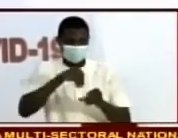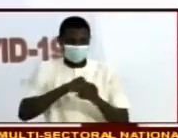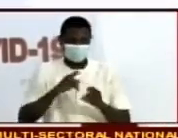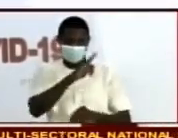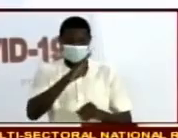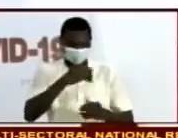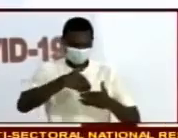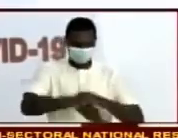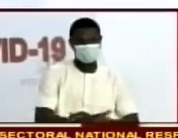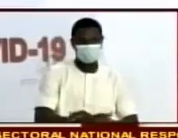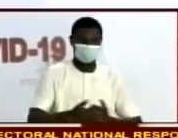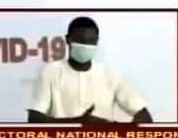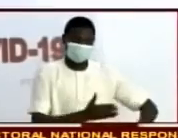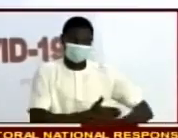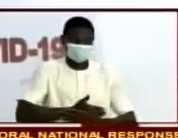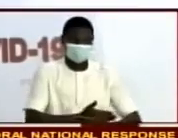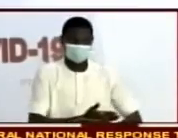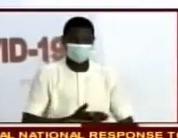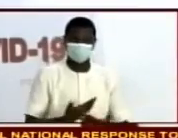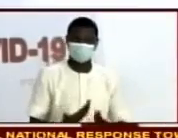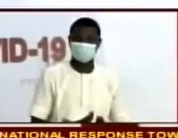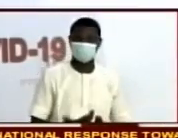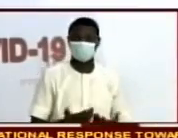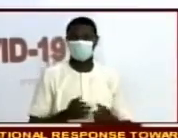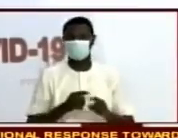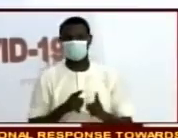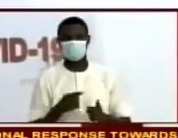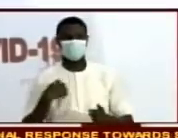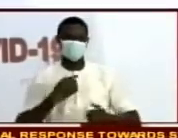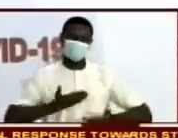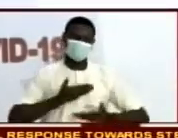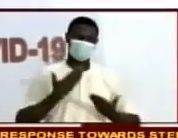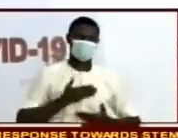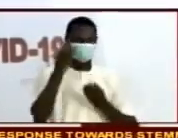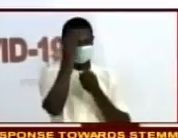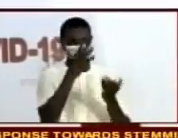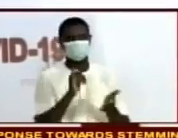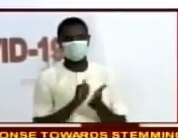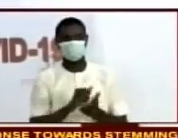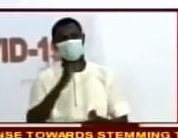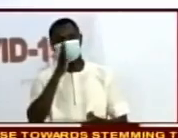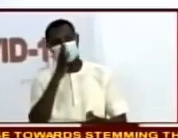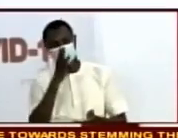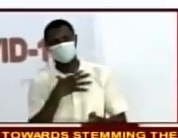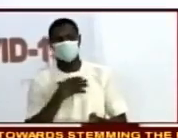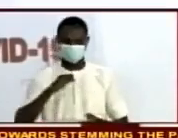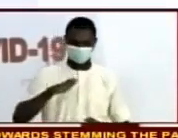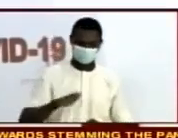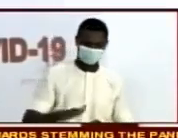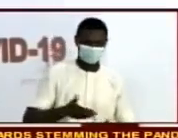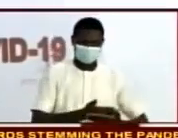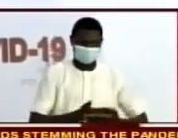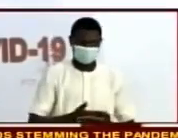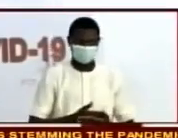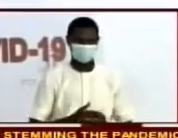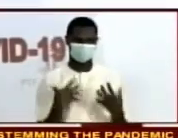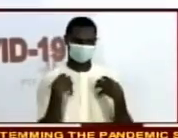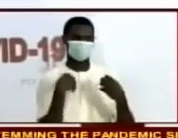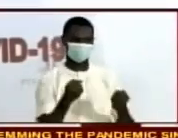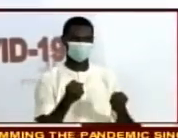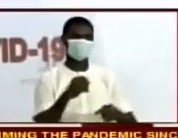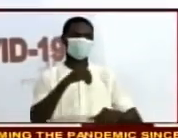so the plane had to turn back. And happy to say that mother and child are doing very well in